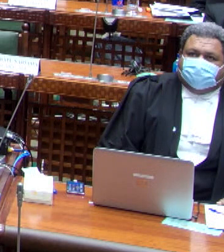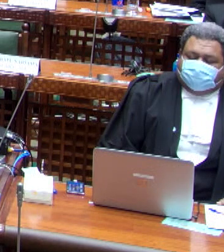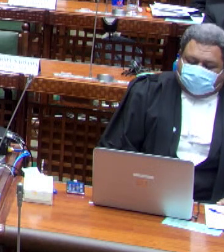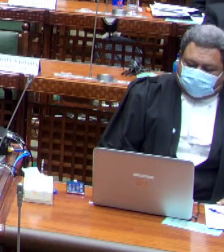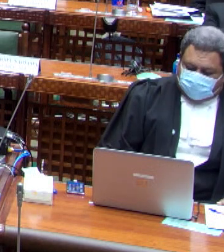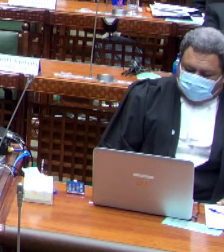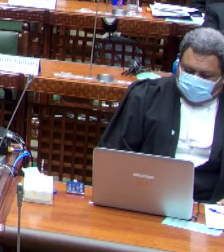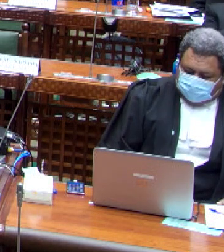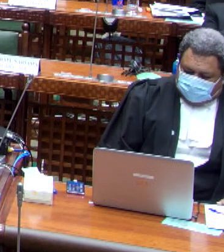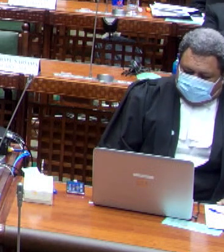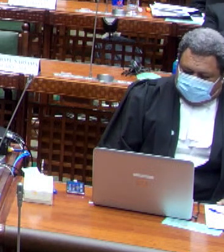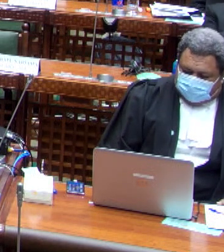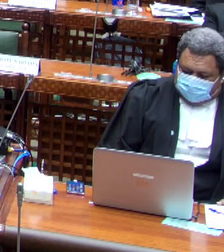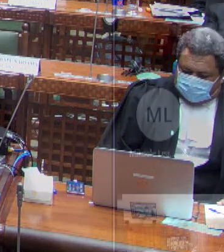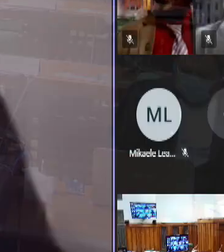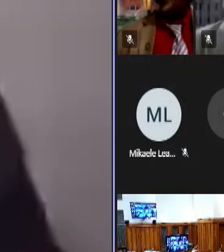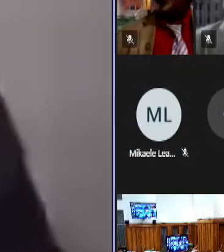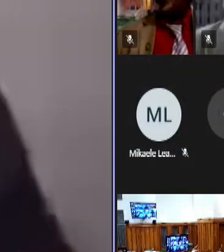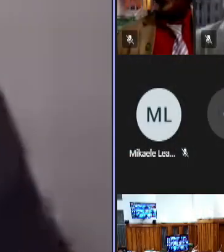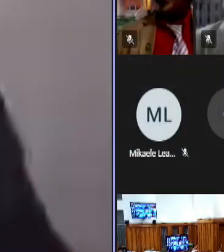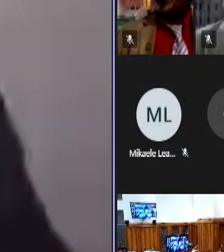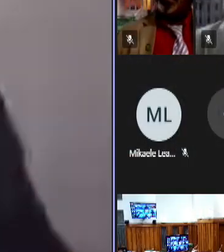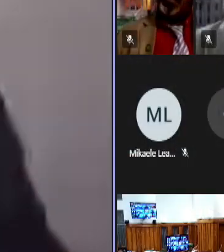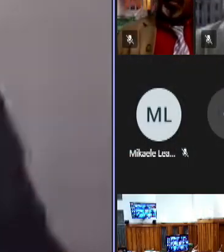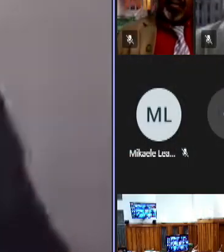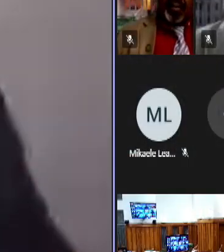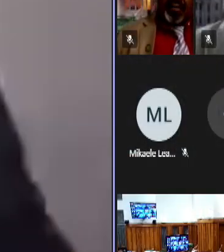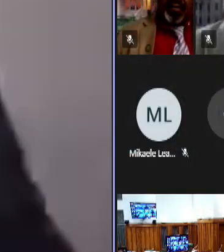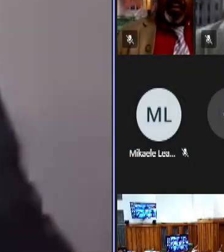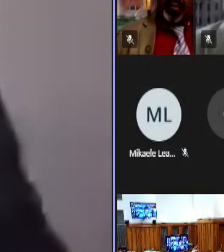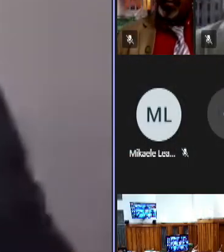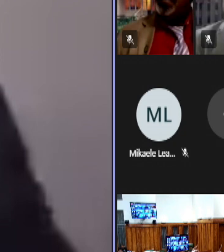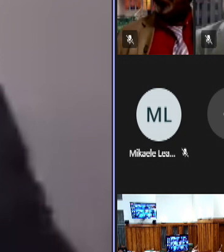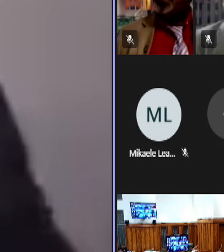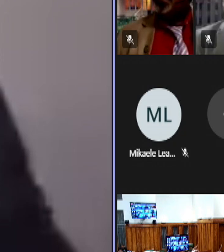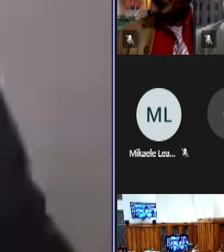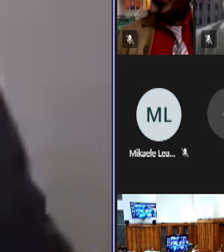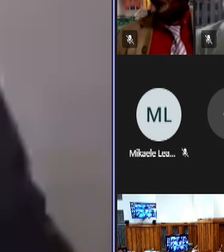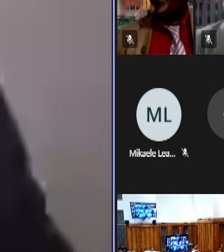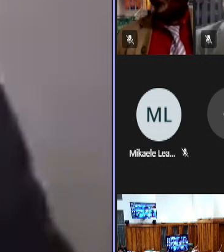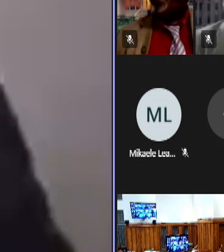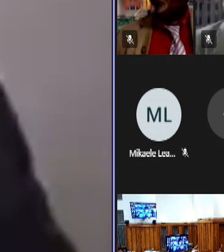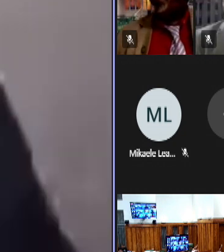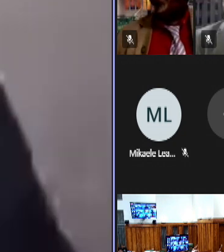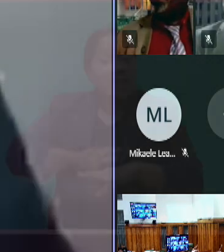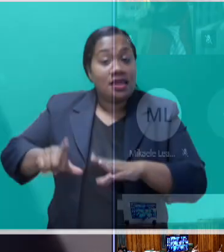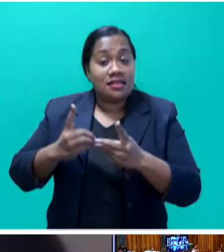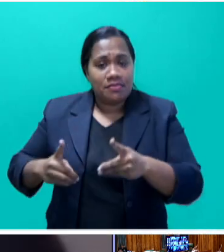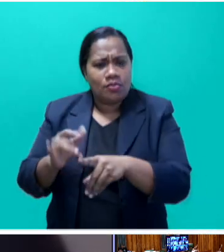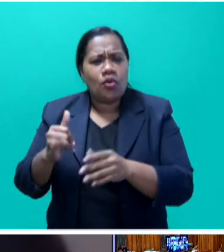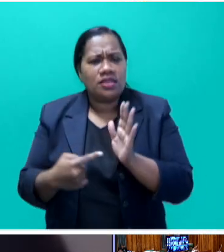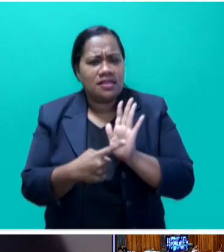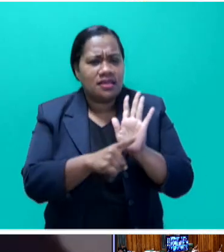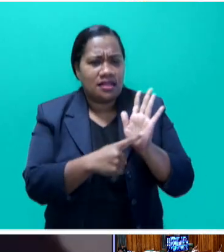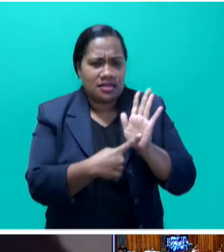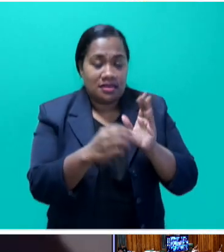on the ground. By eliminating this consent issue requirement from the Lands Department or the TLTB for